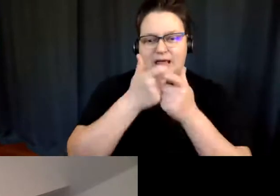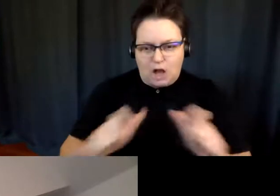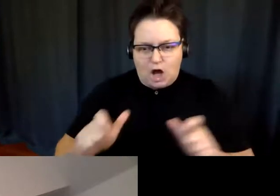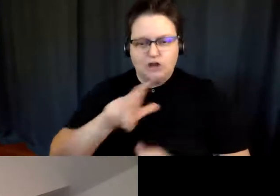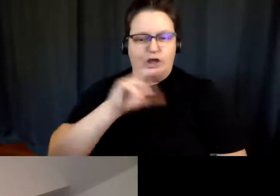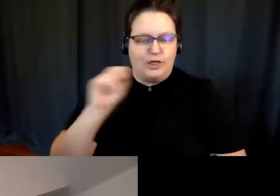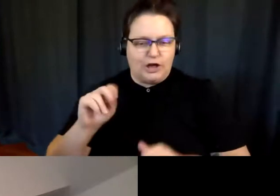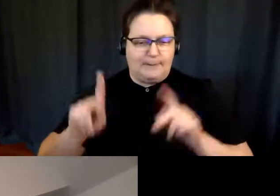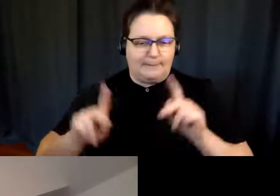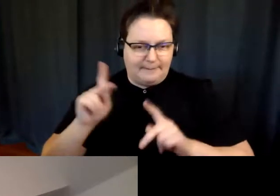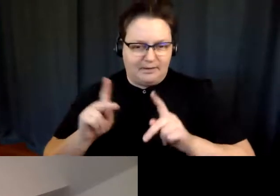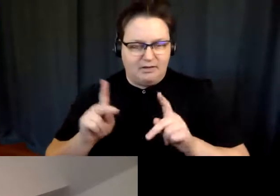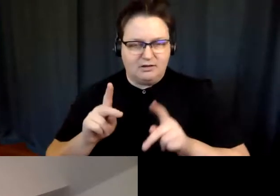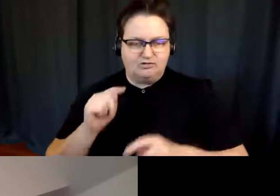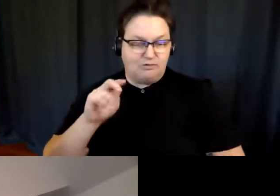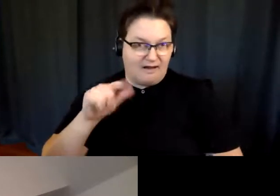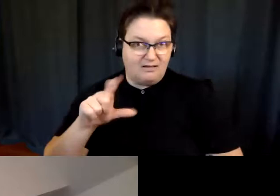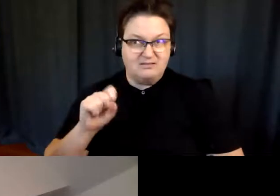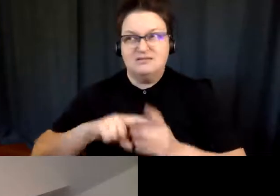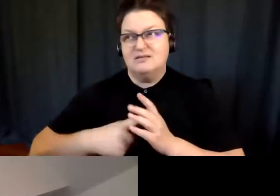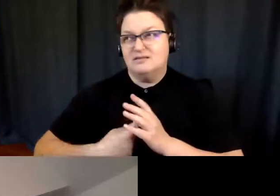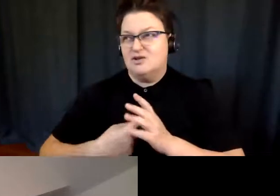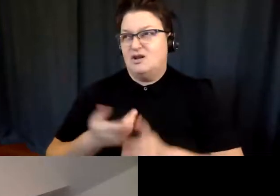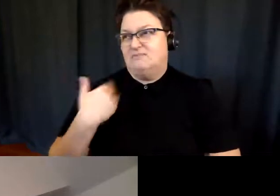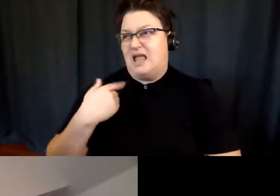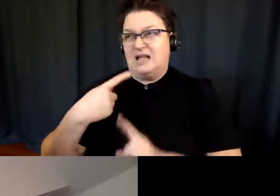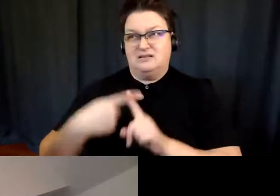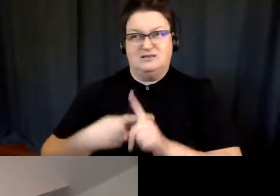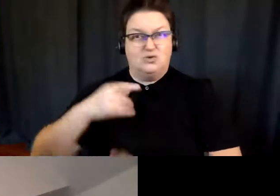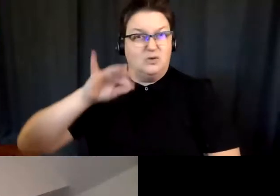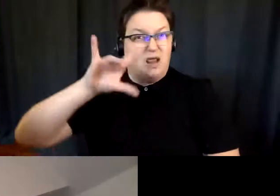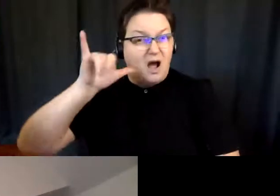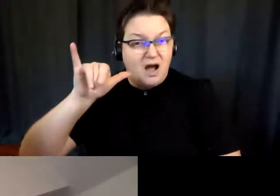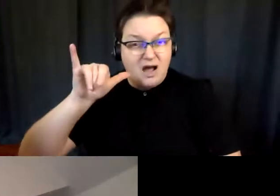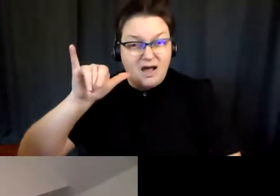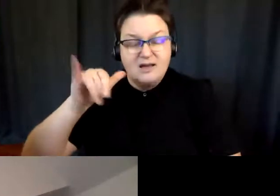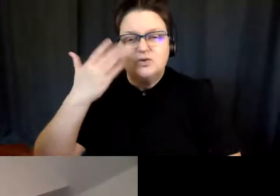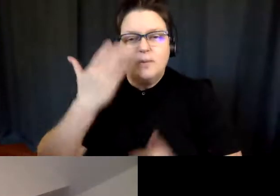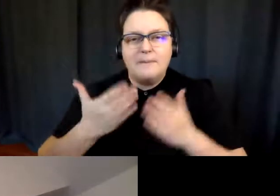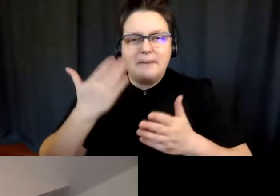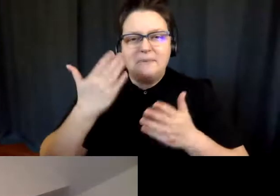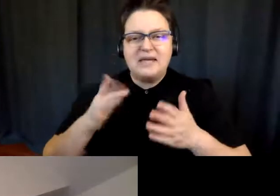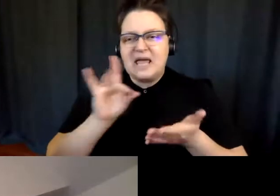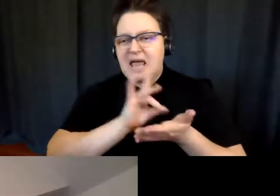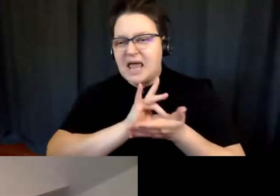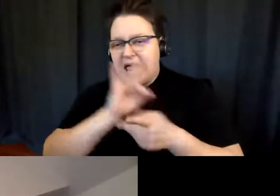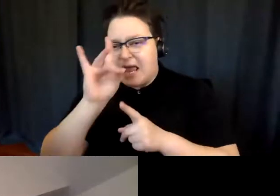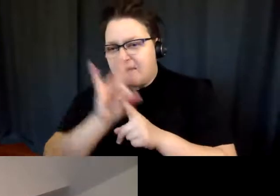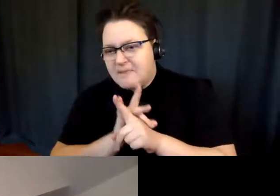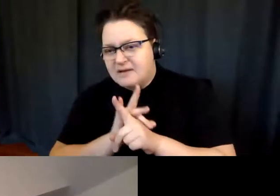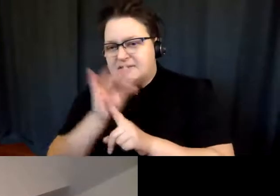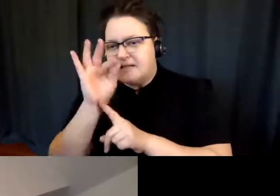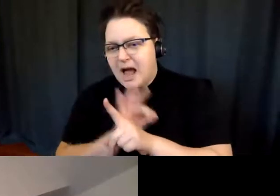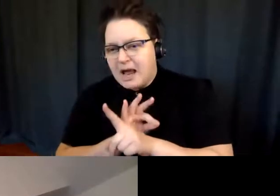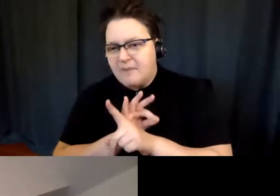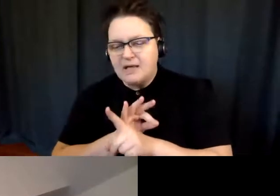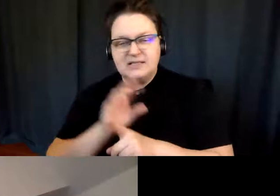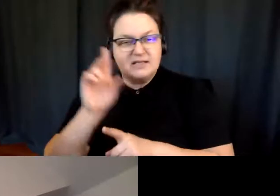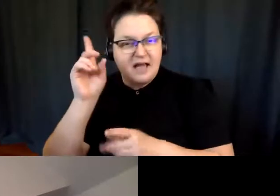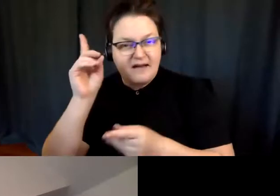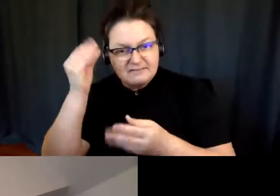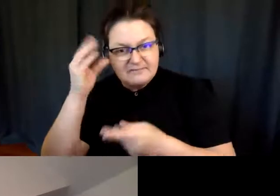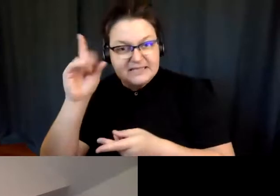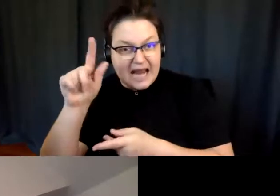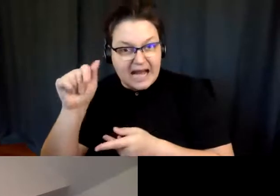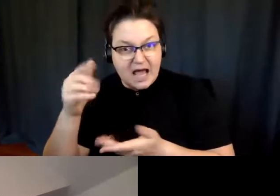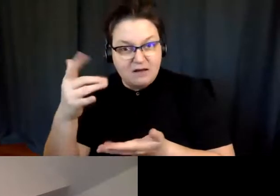trials started like last July. So we have, you know, maybe 8 or 9 months of data at this point, not exactly